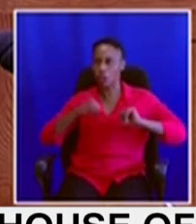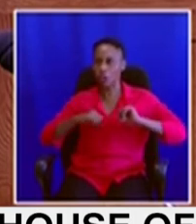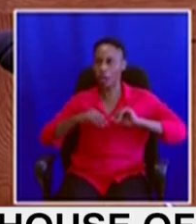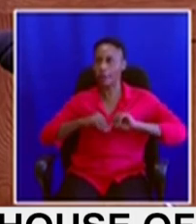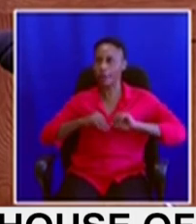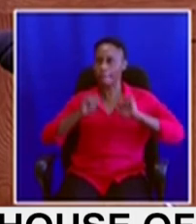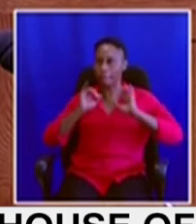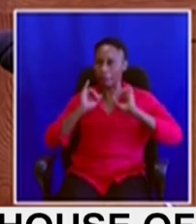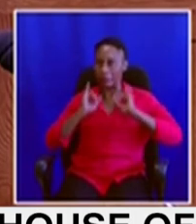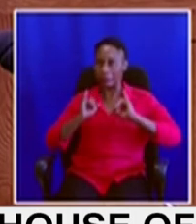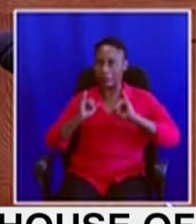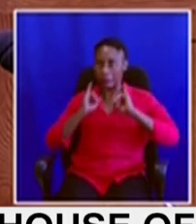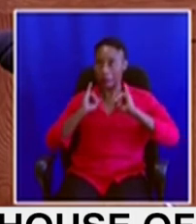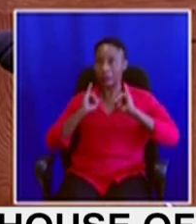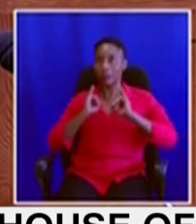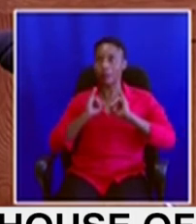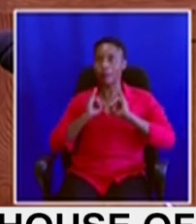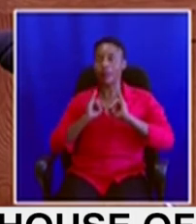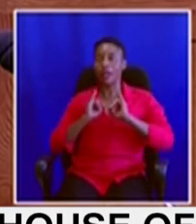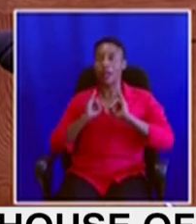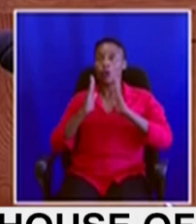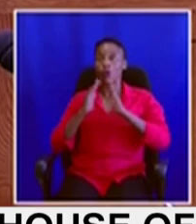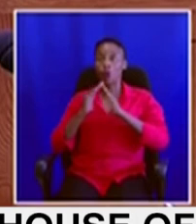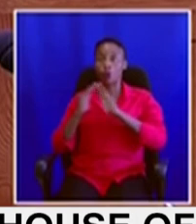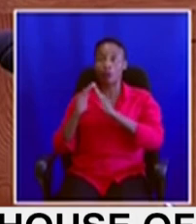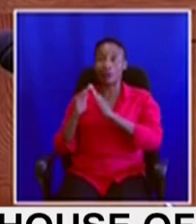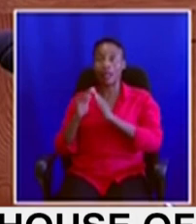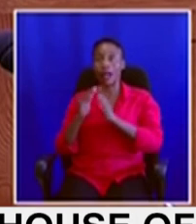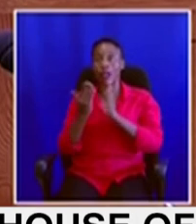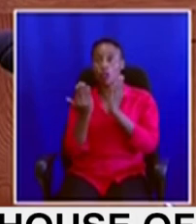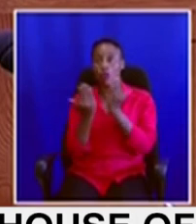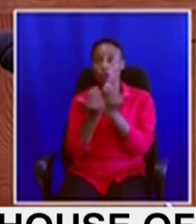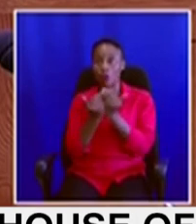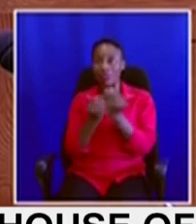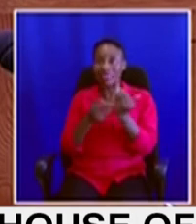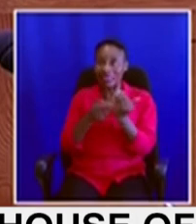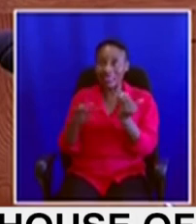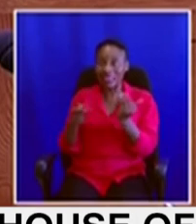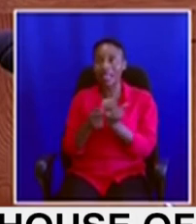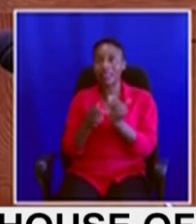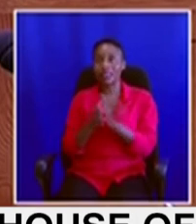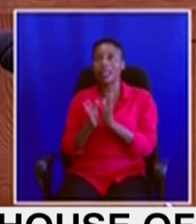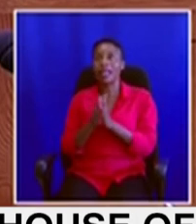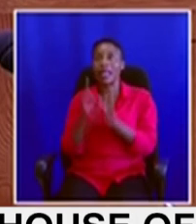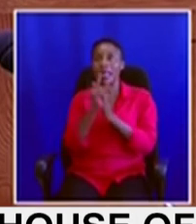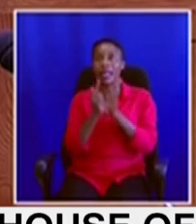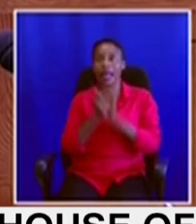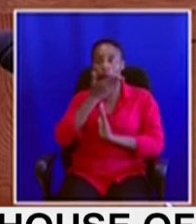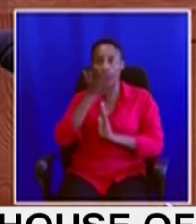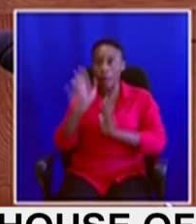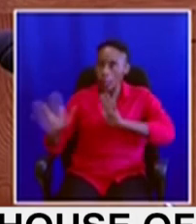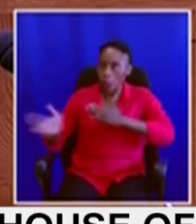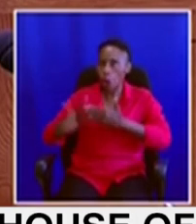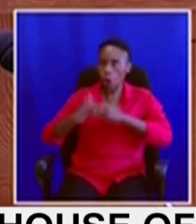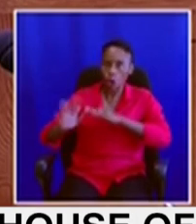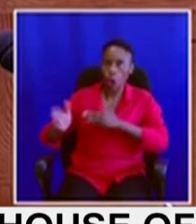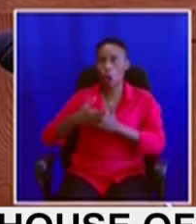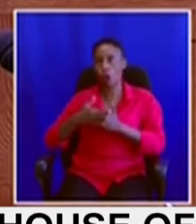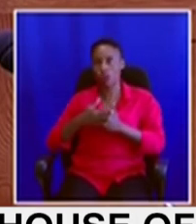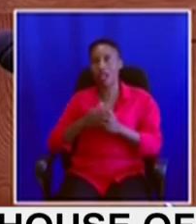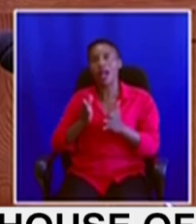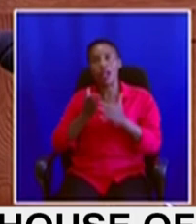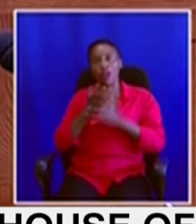to close down initiation schools. It is through such action and partnerships